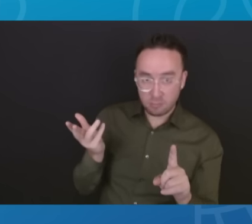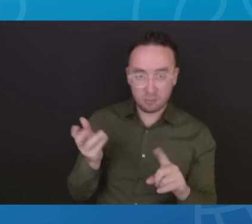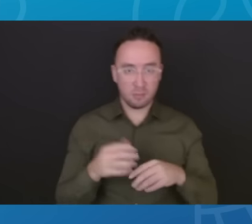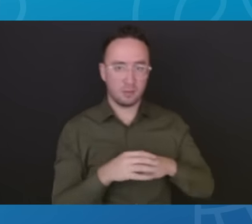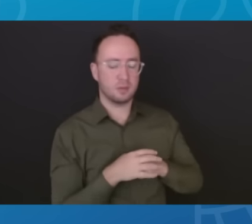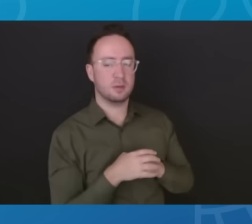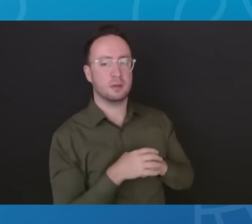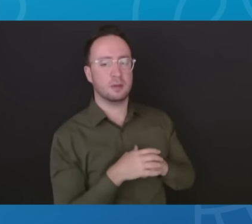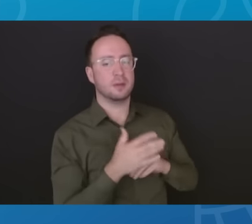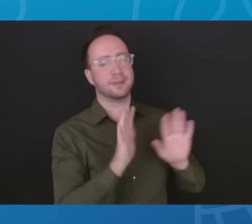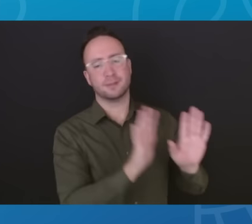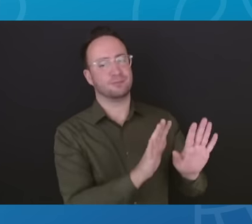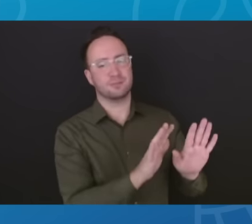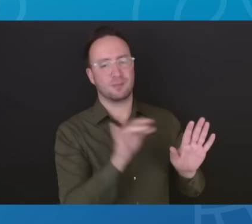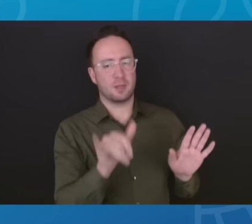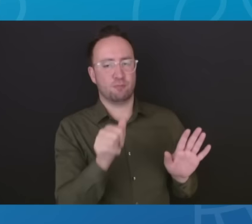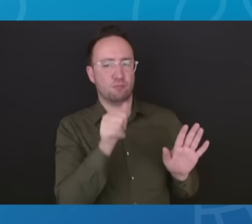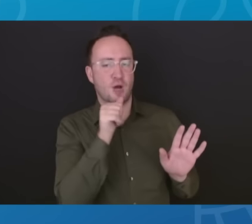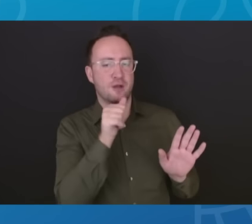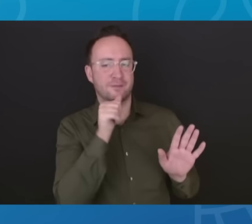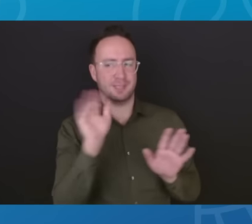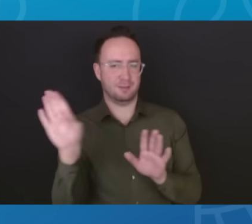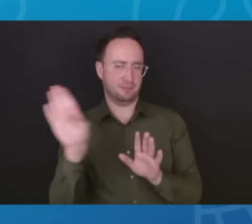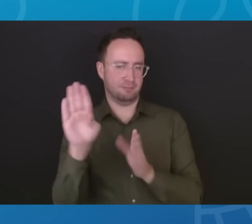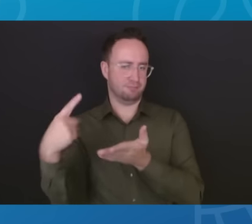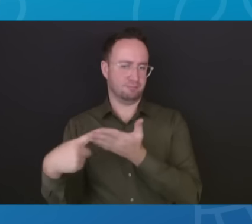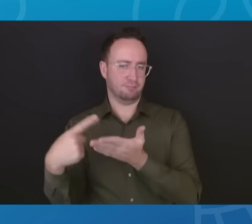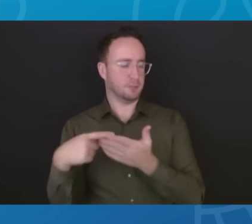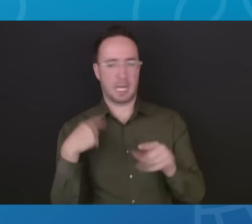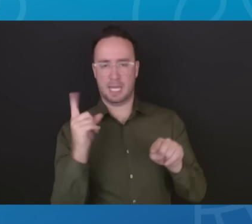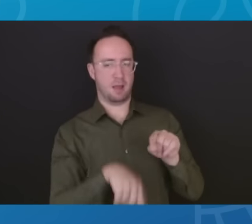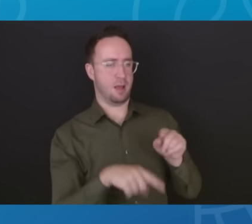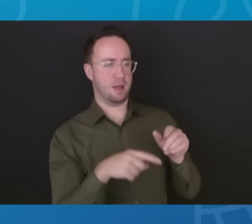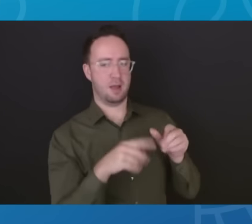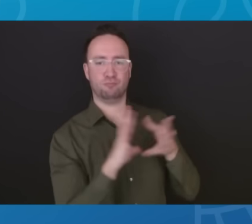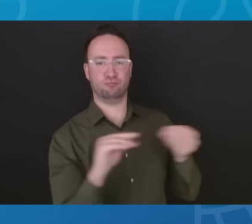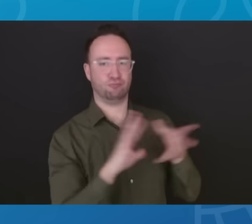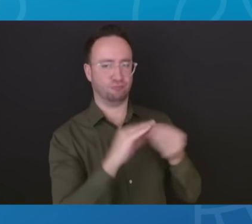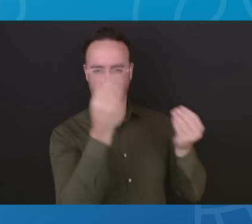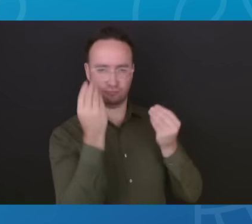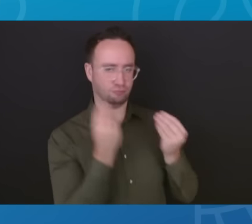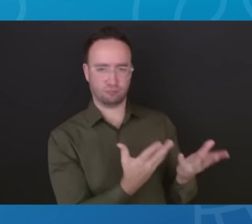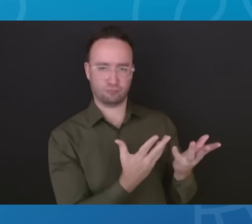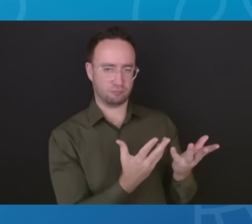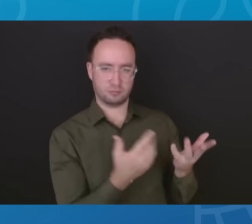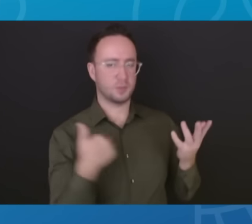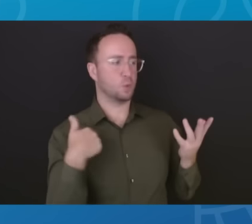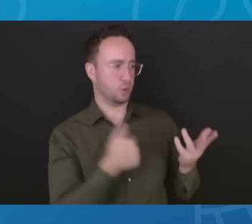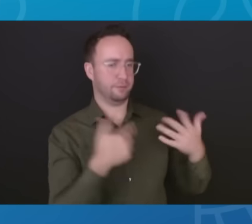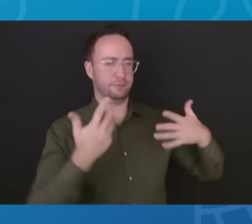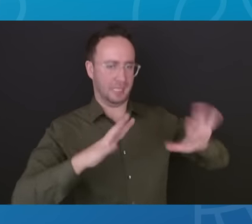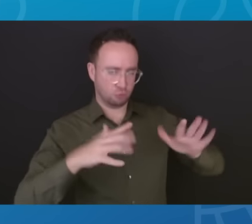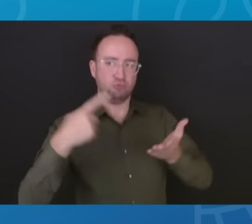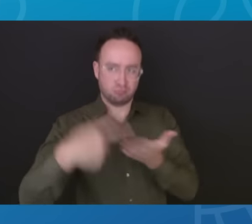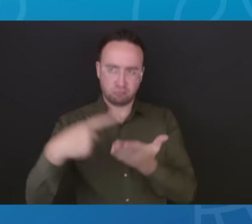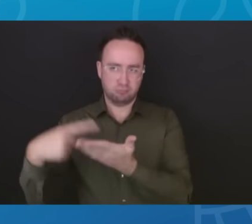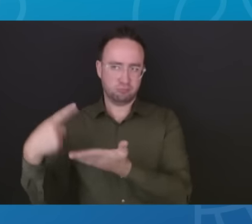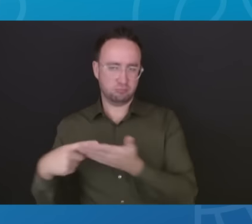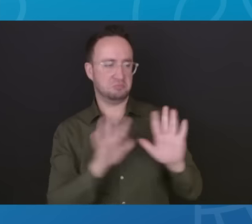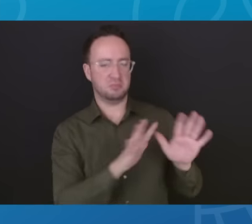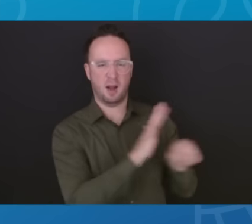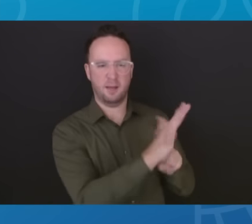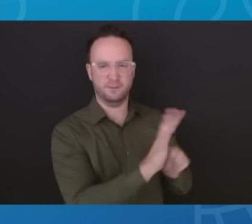discuss with them what their response will look like, and I'll leave it at that. Just to follow up on one bit of what you said to Humaira,